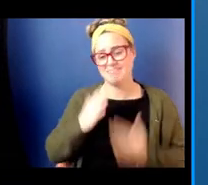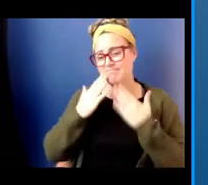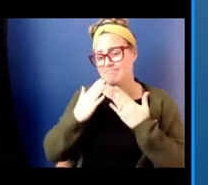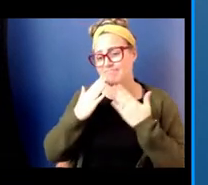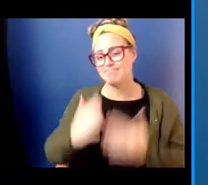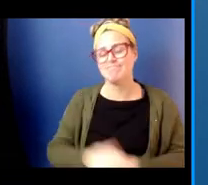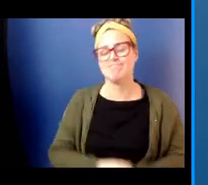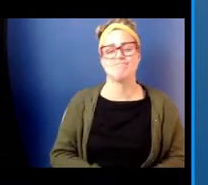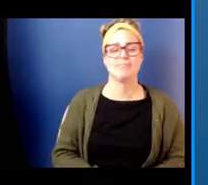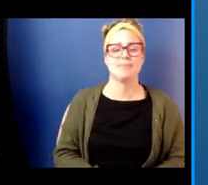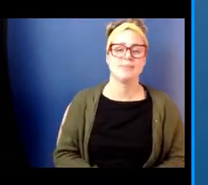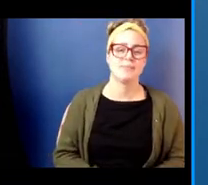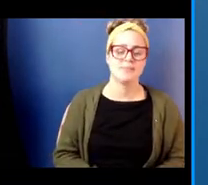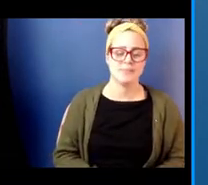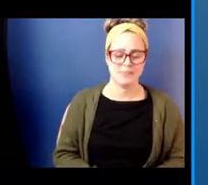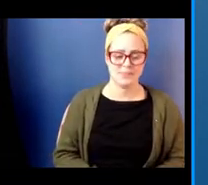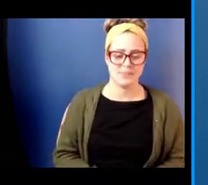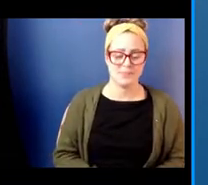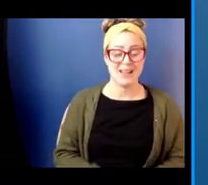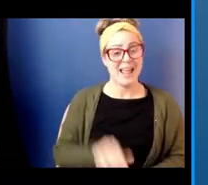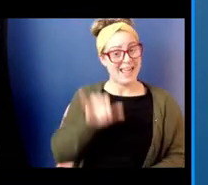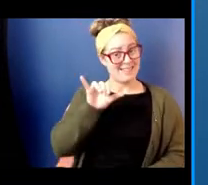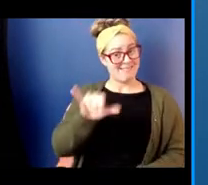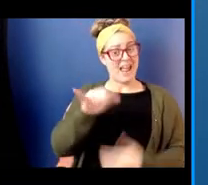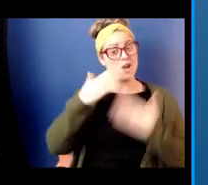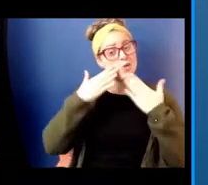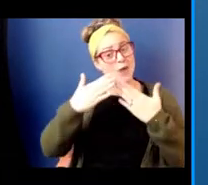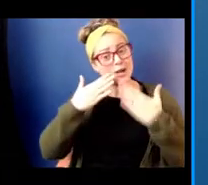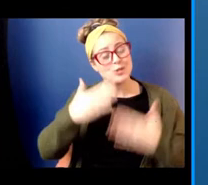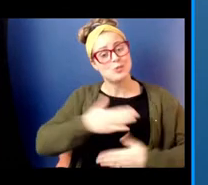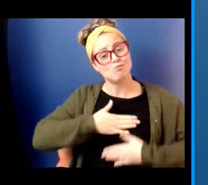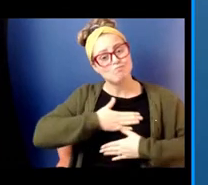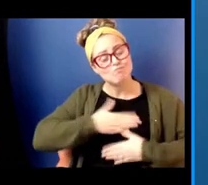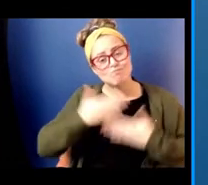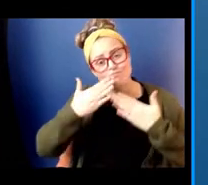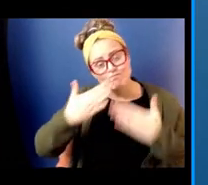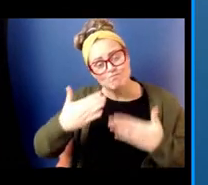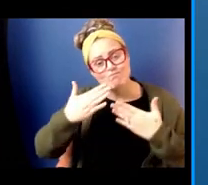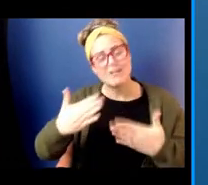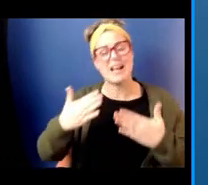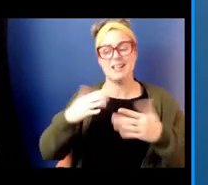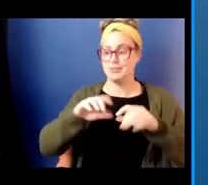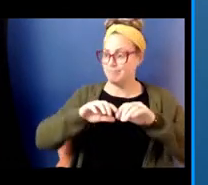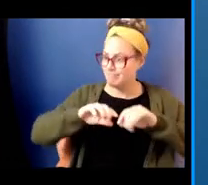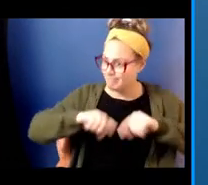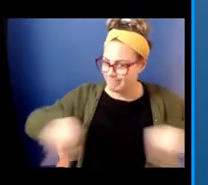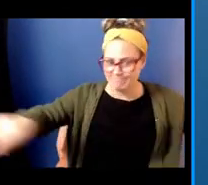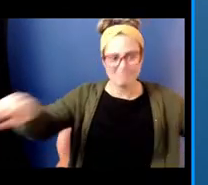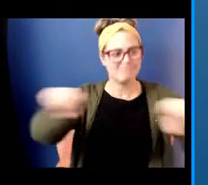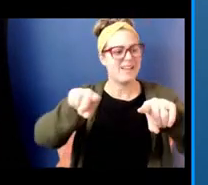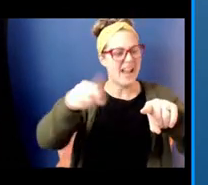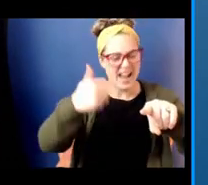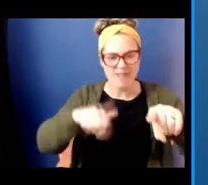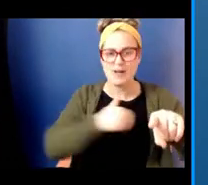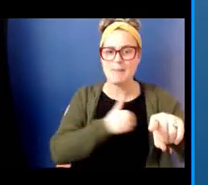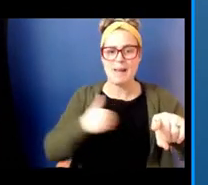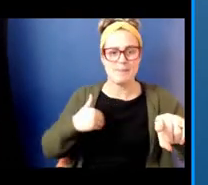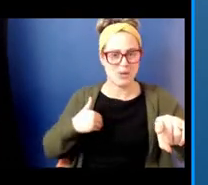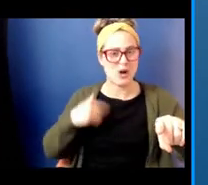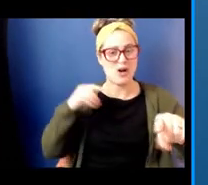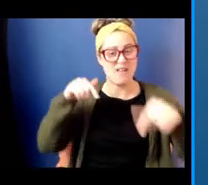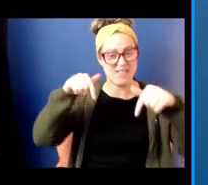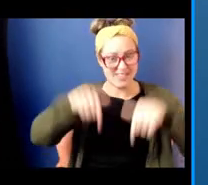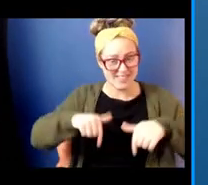but that debt of gratitude is also extended to every member of this August committee uh the rules and